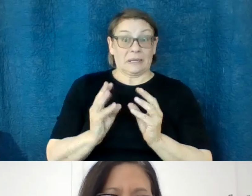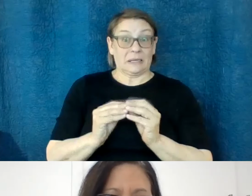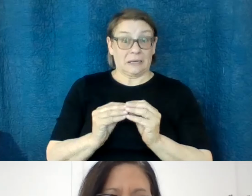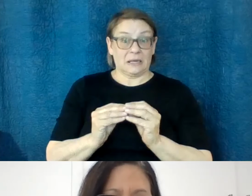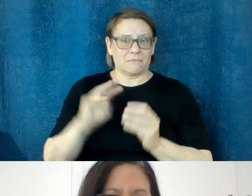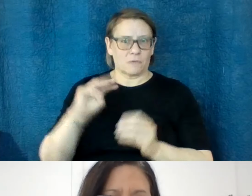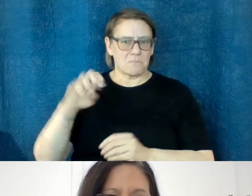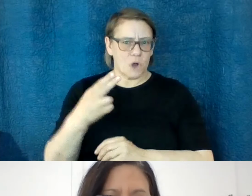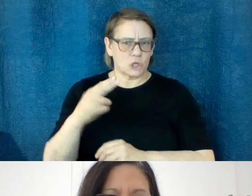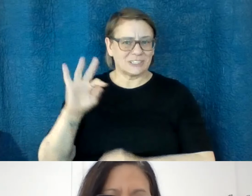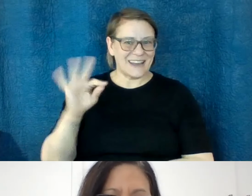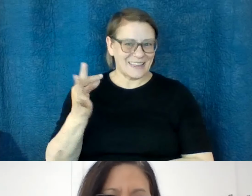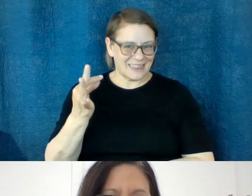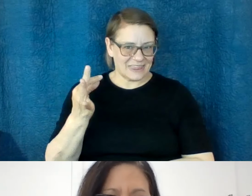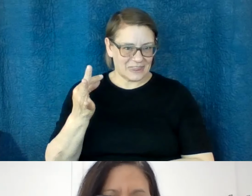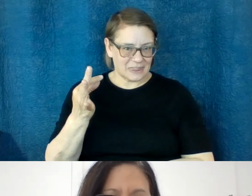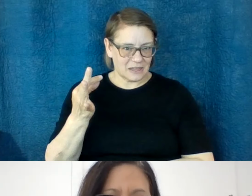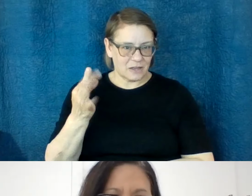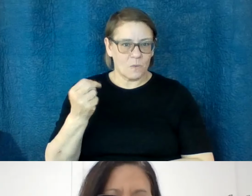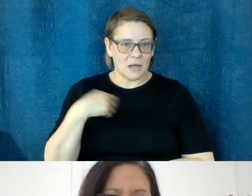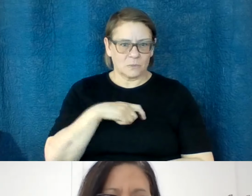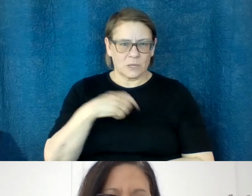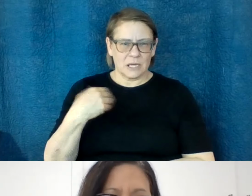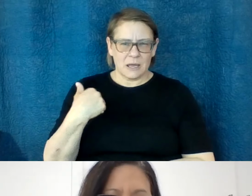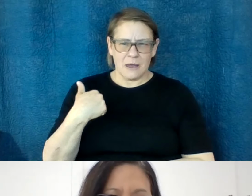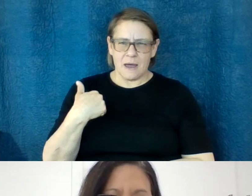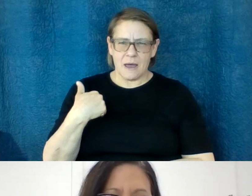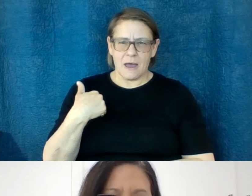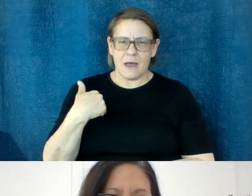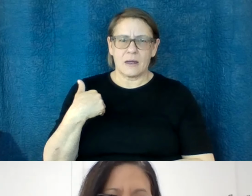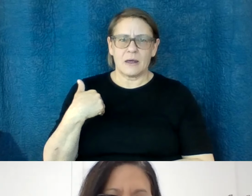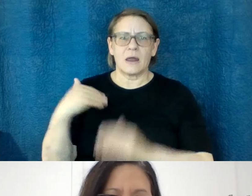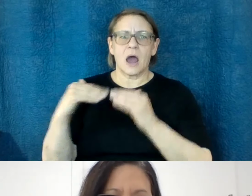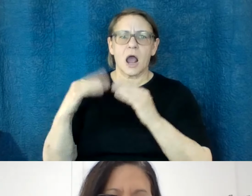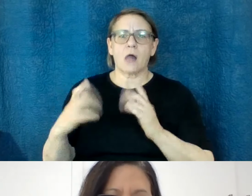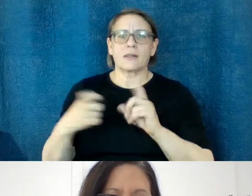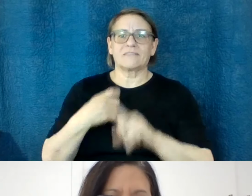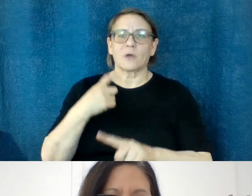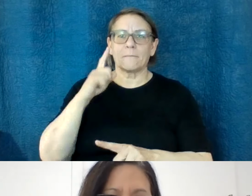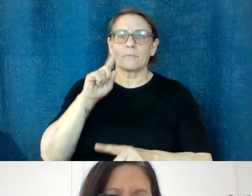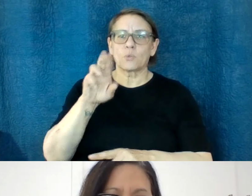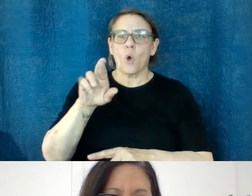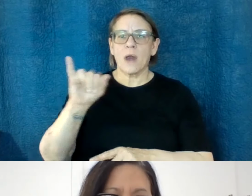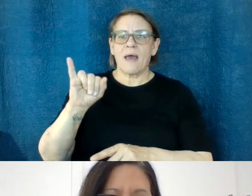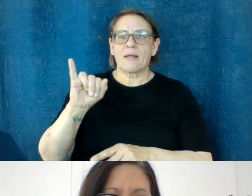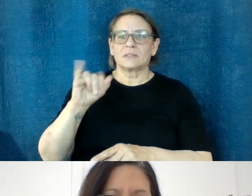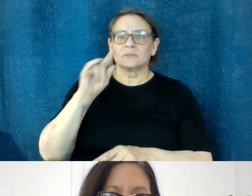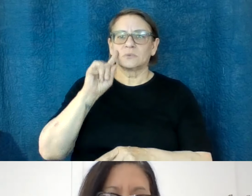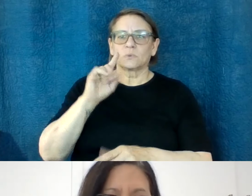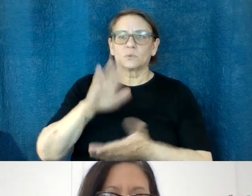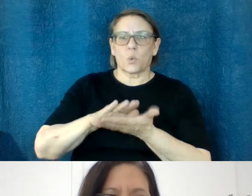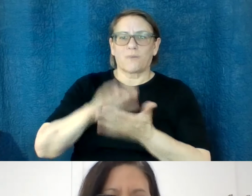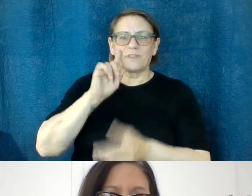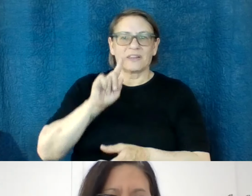March 9th meeting, when we had a colleague from the School for the Deaf come